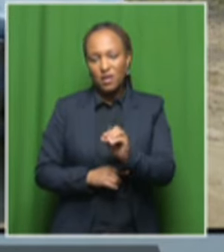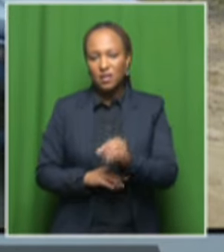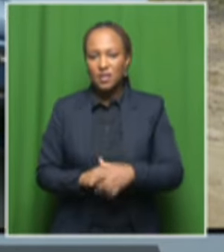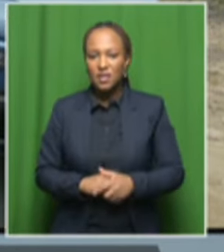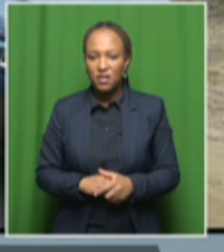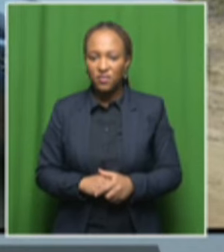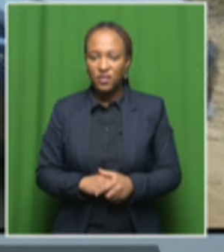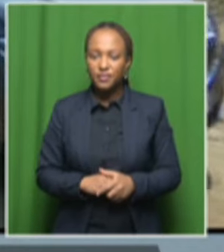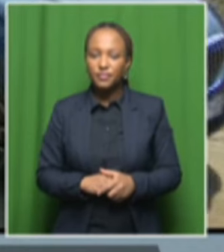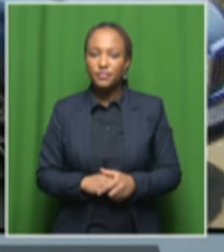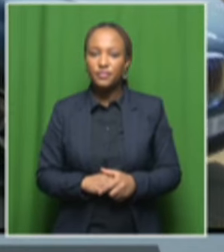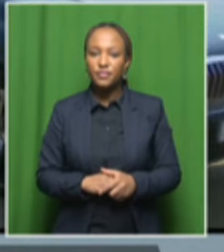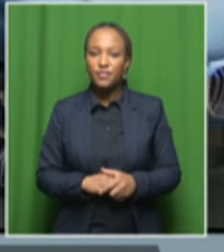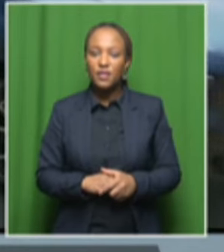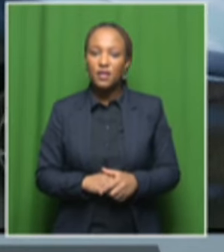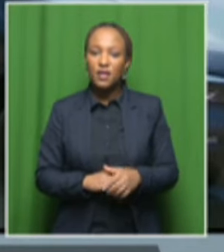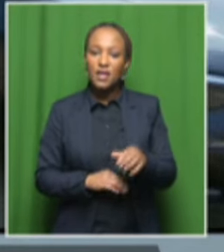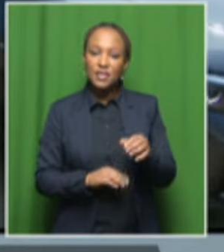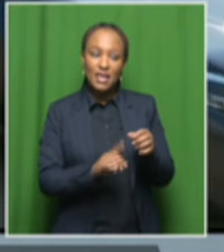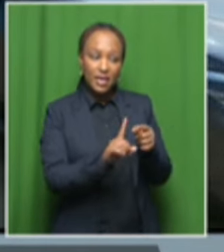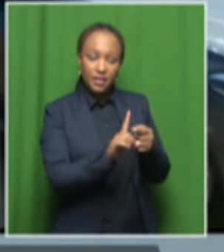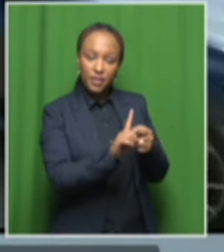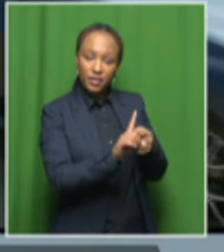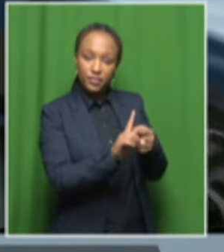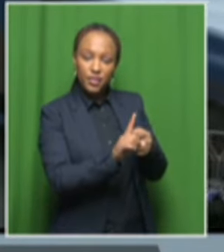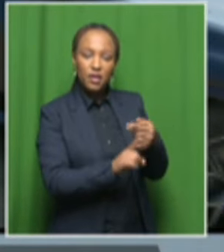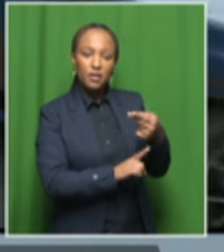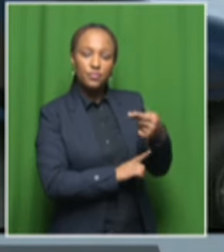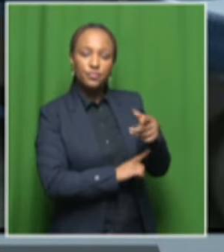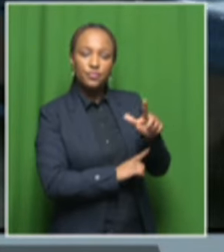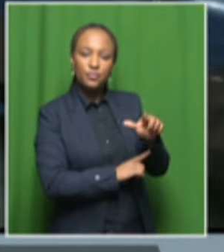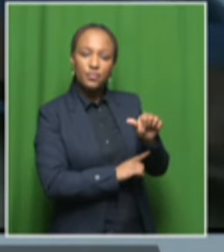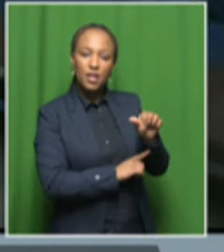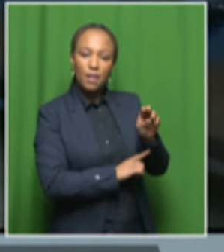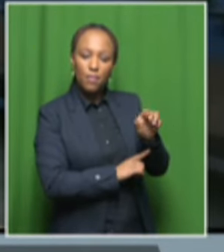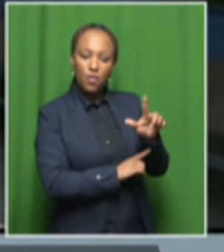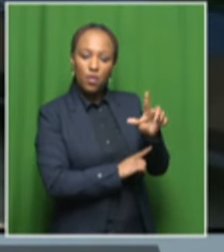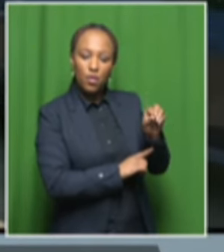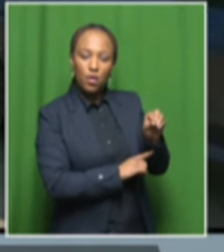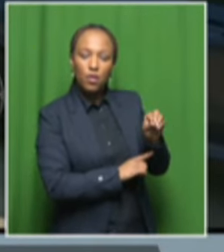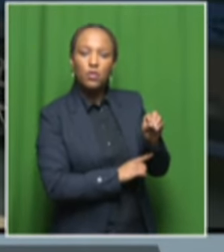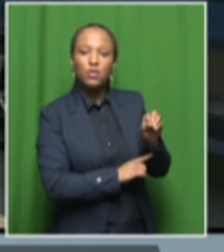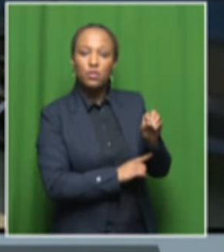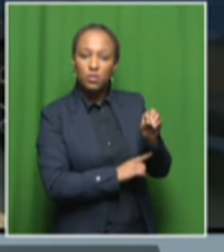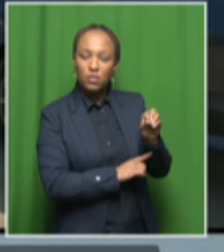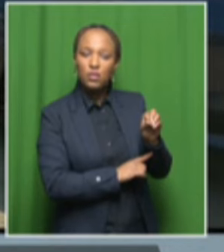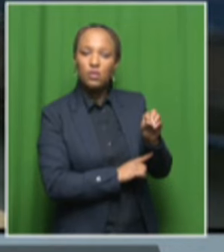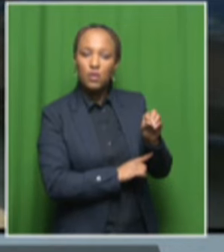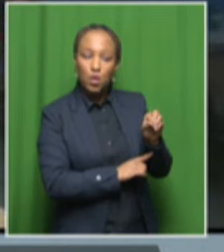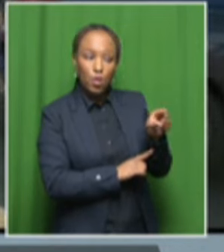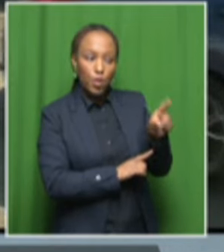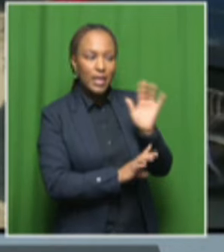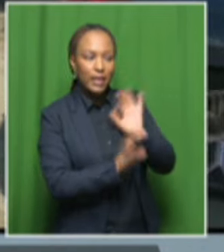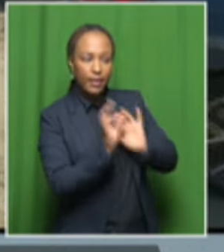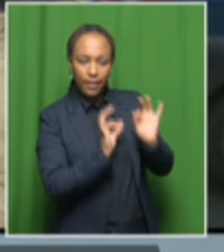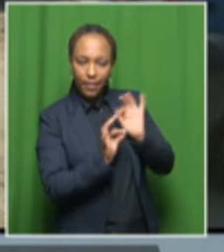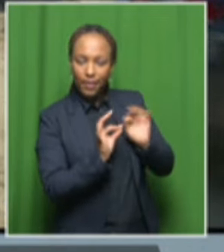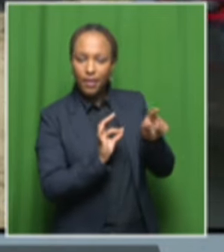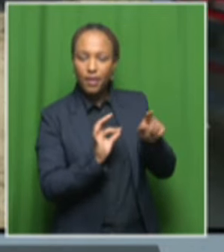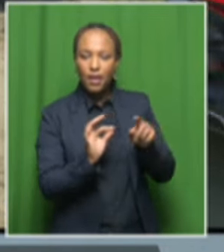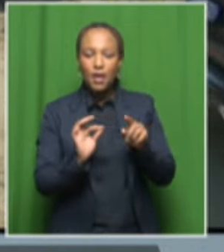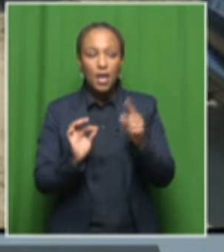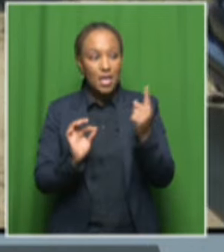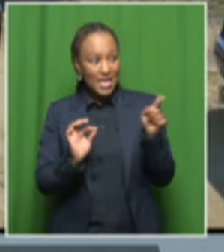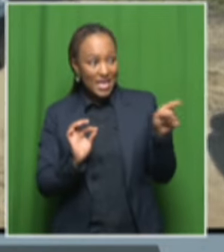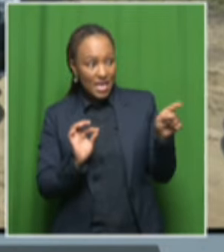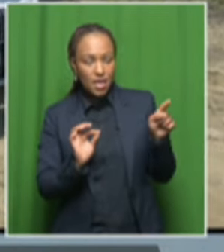And Nhlamulo also told me that he being the most successful one in the